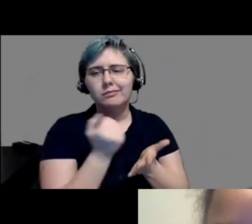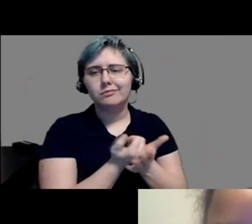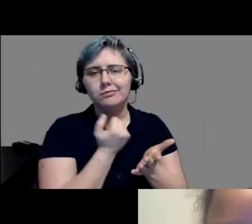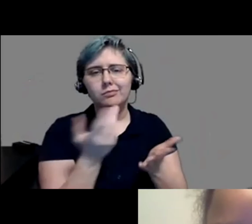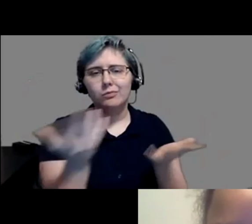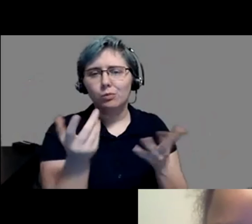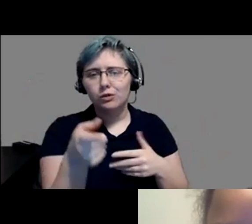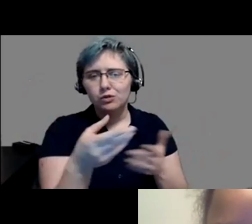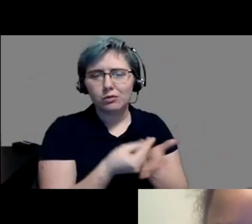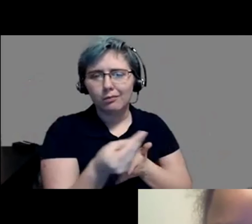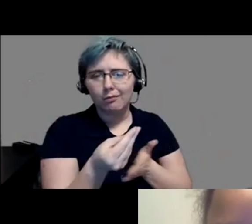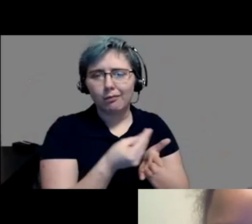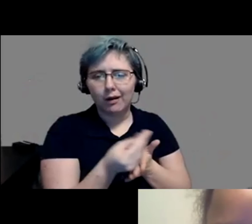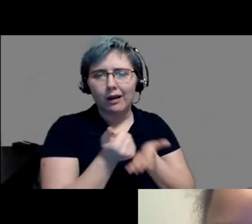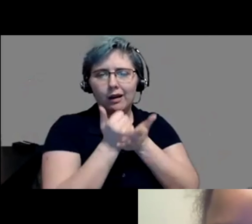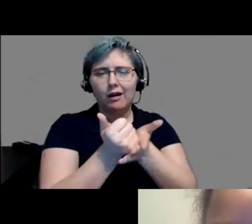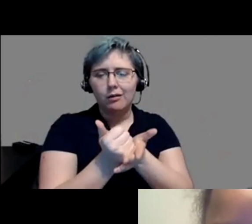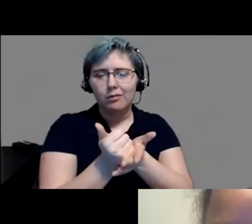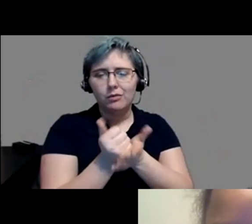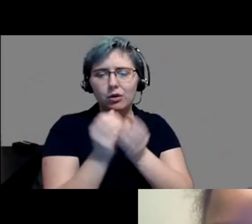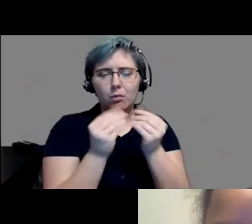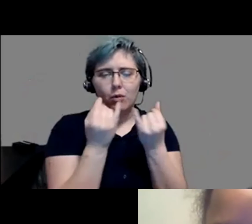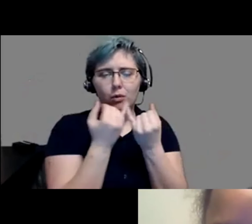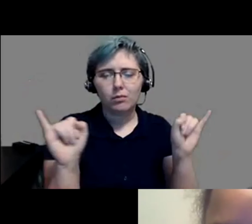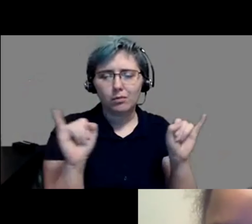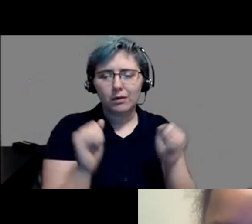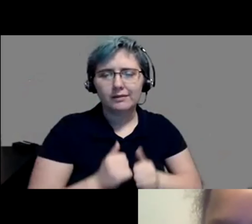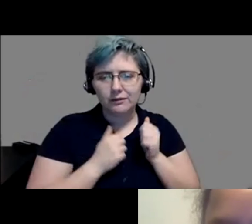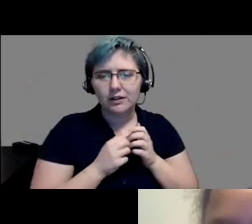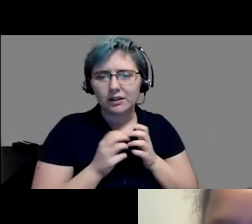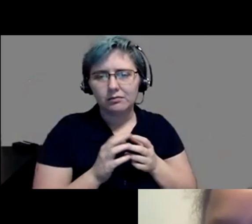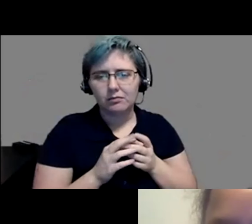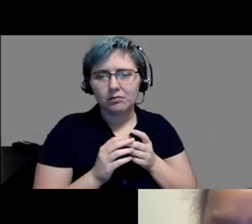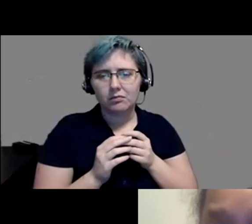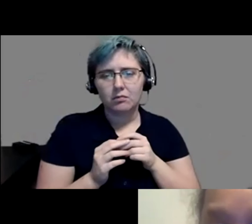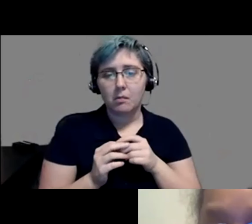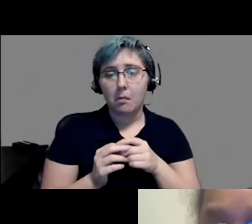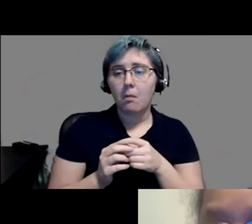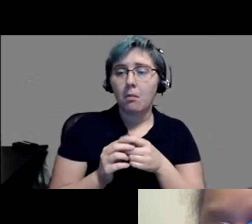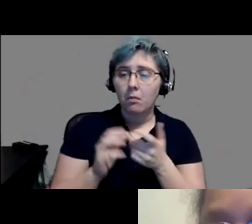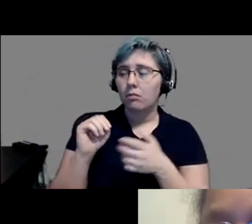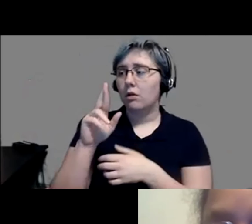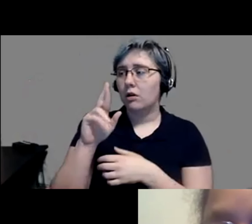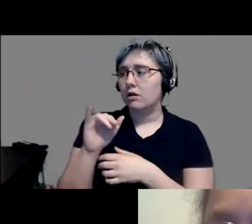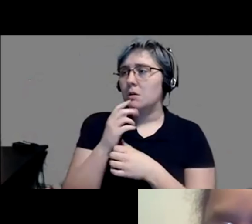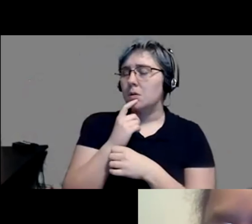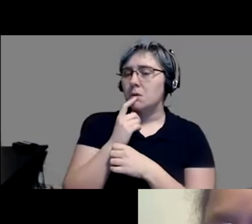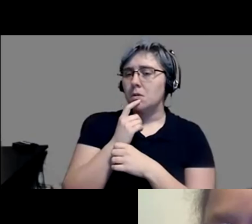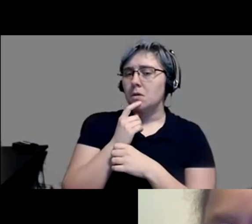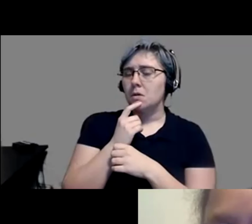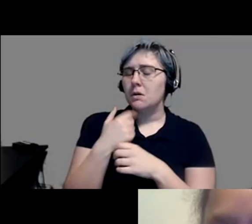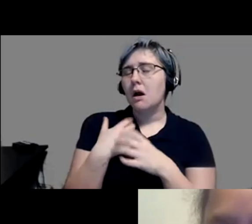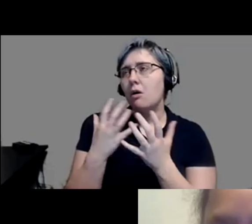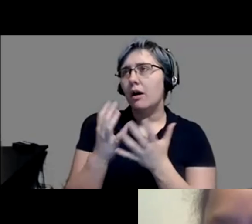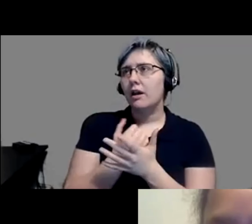would you want to have to help you live more independently in your home? I would want